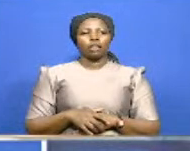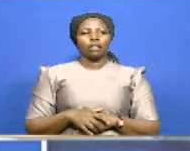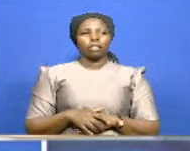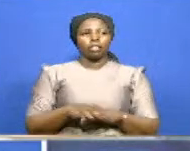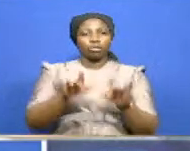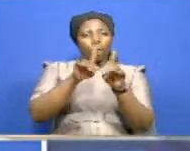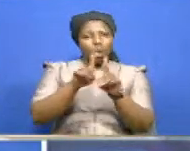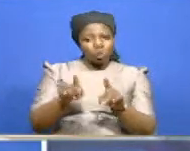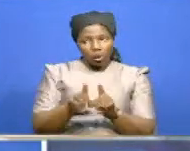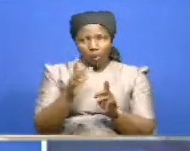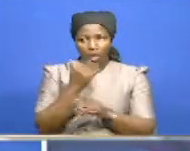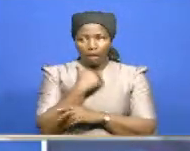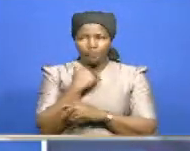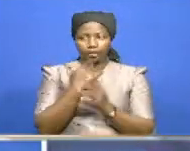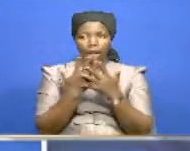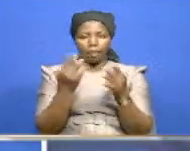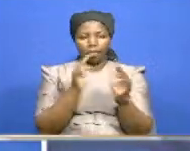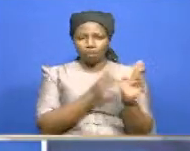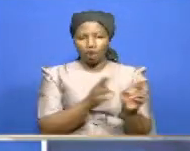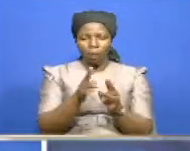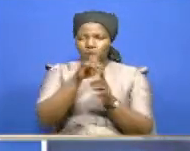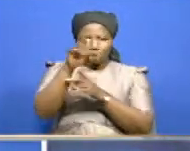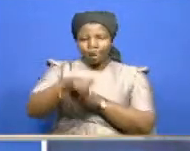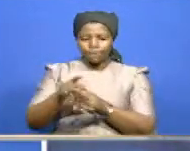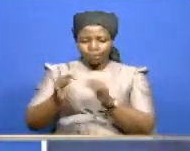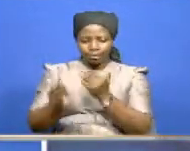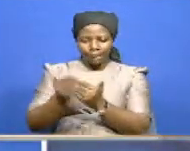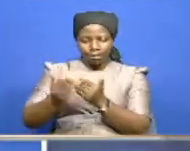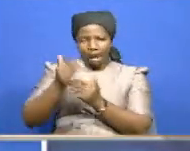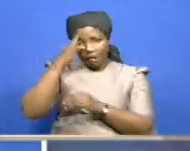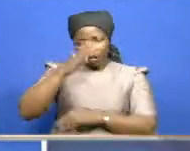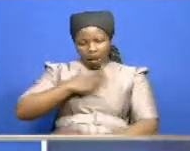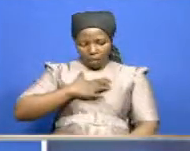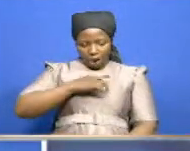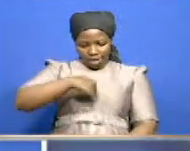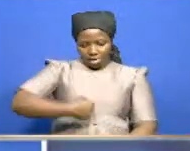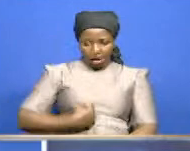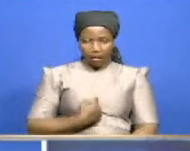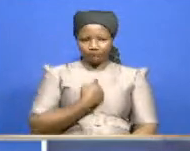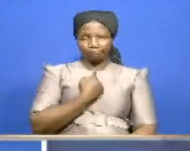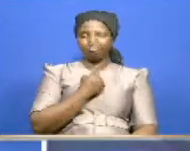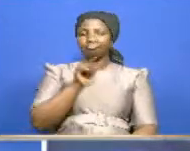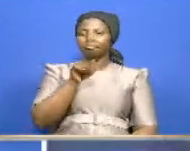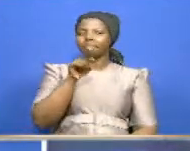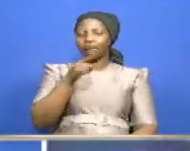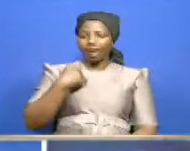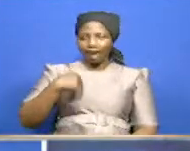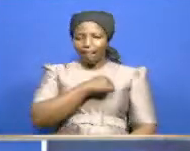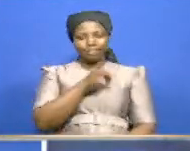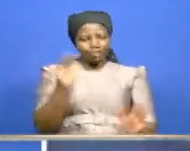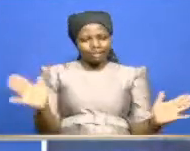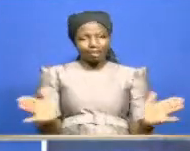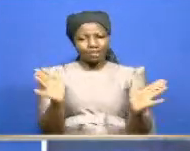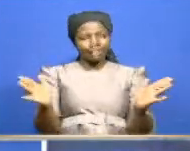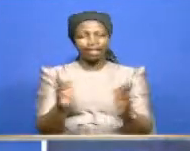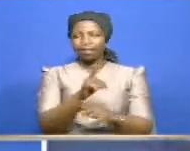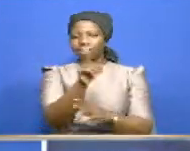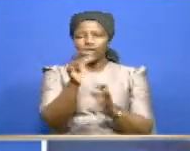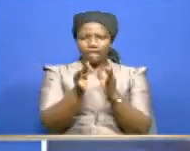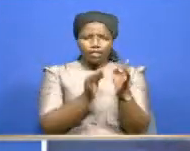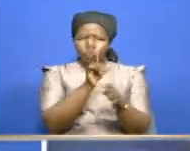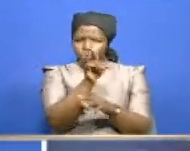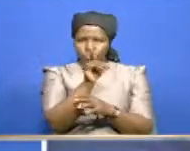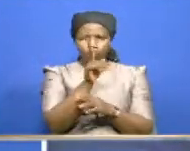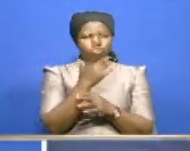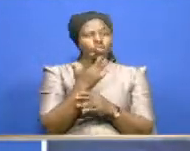that we really have to take care of ourselves. In this, we really encourage you that if you are not